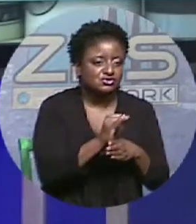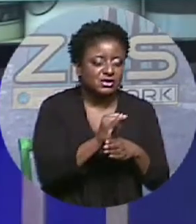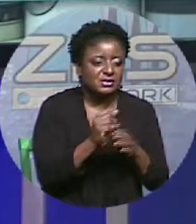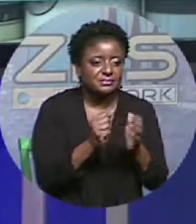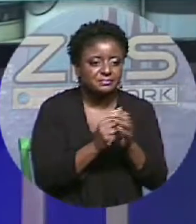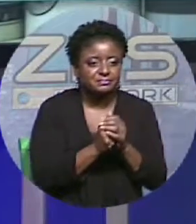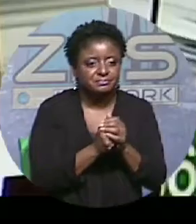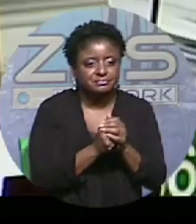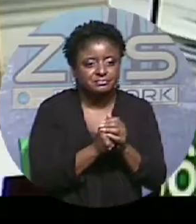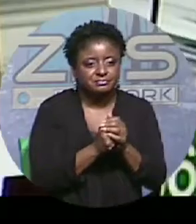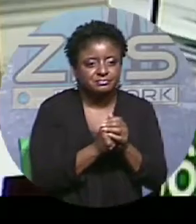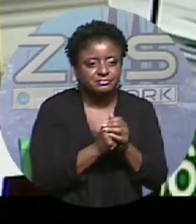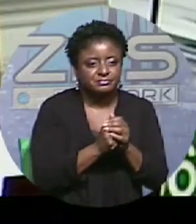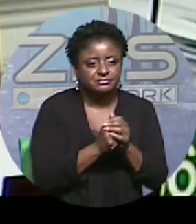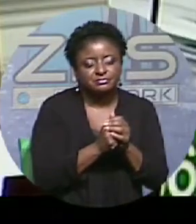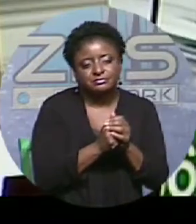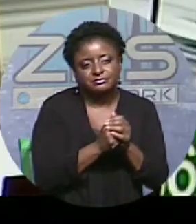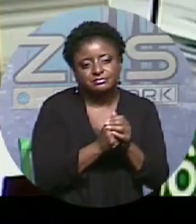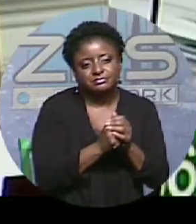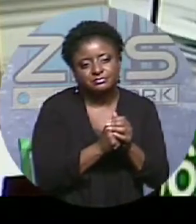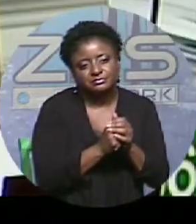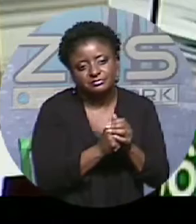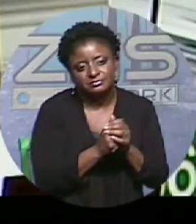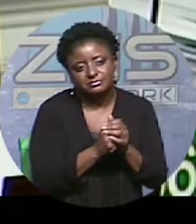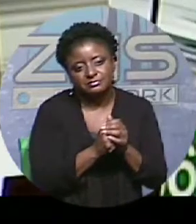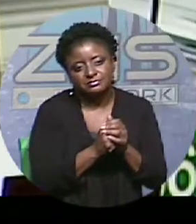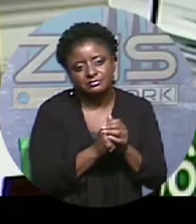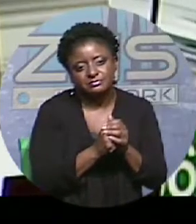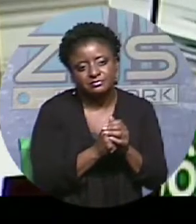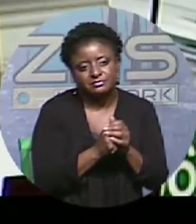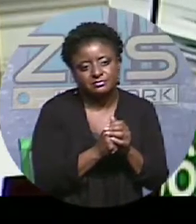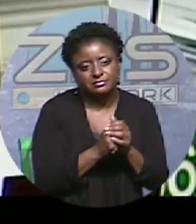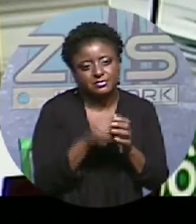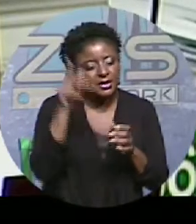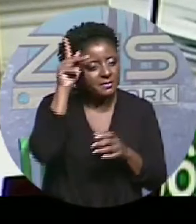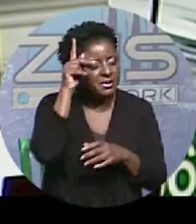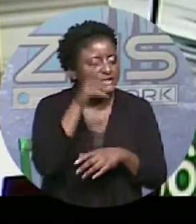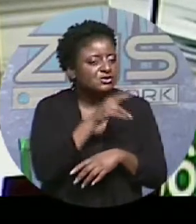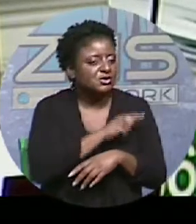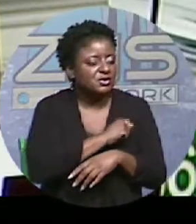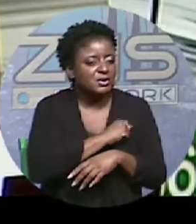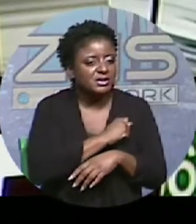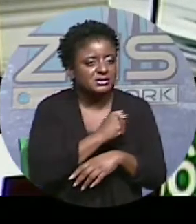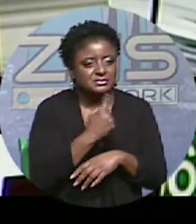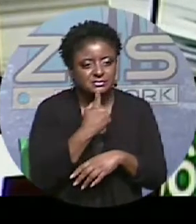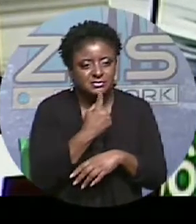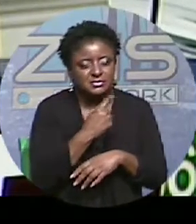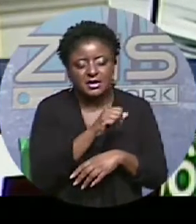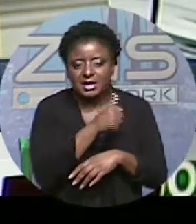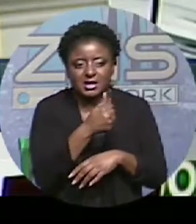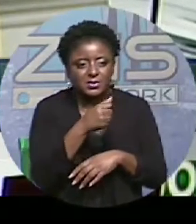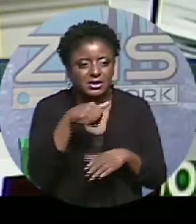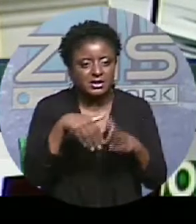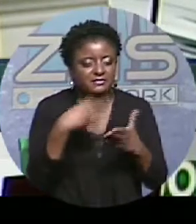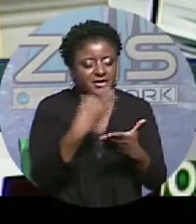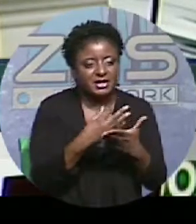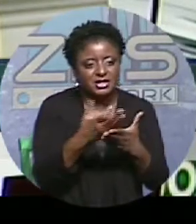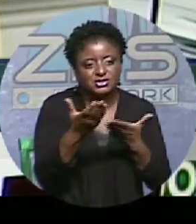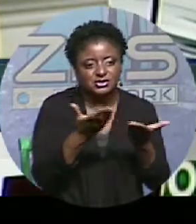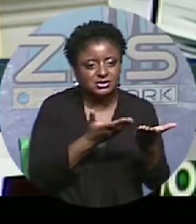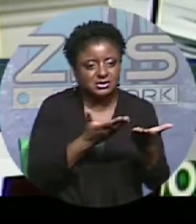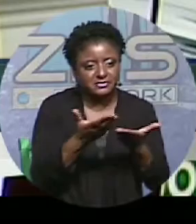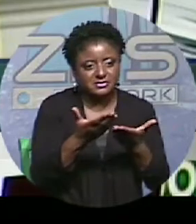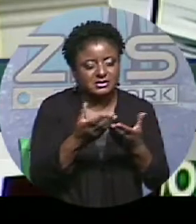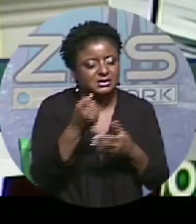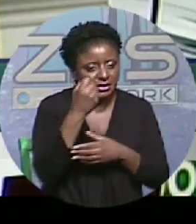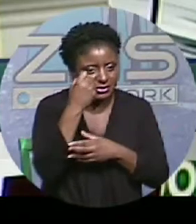story. Free National Movement Deputy Leader Peter Twinquest says anyone who has been engaged in financial services at any level understands